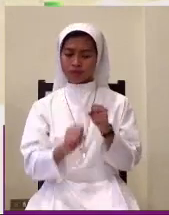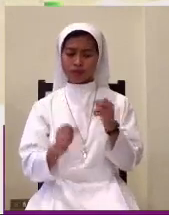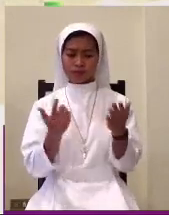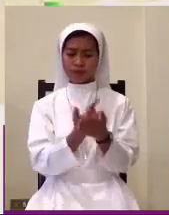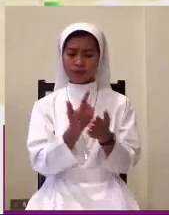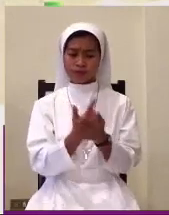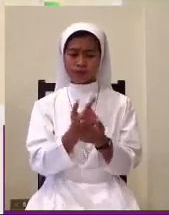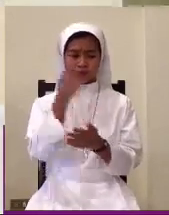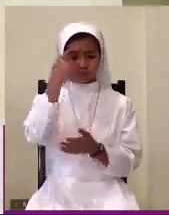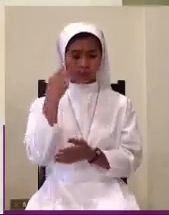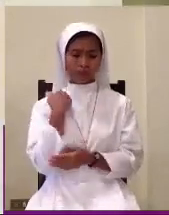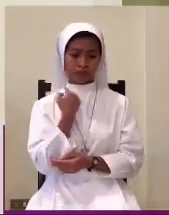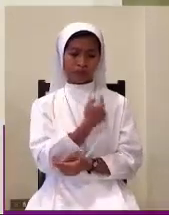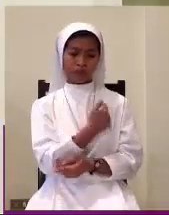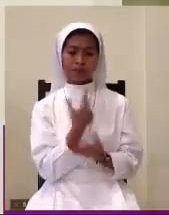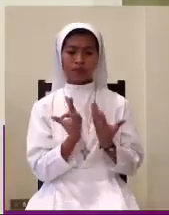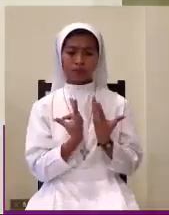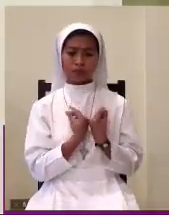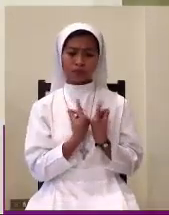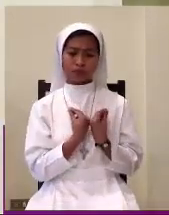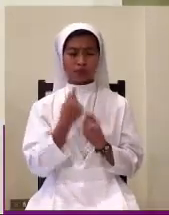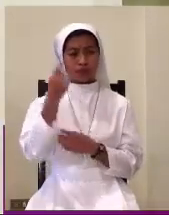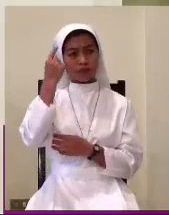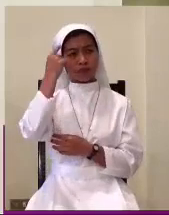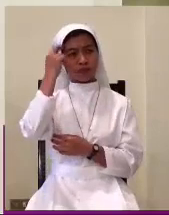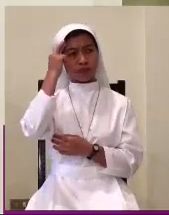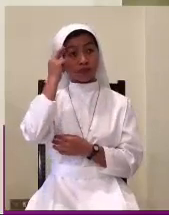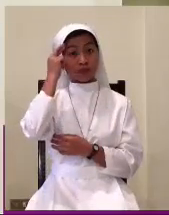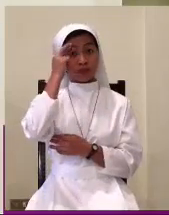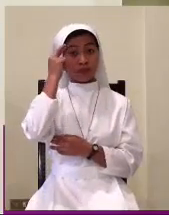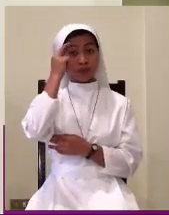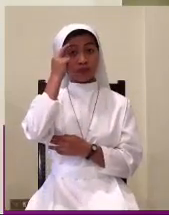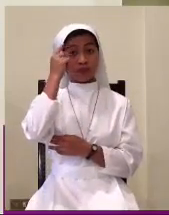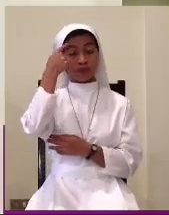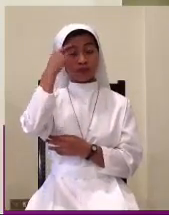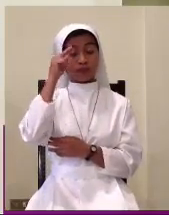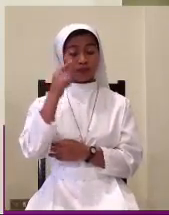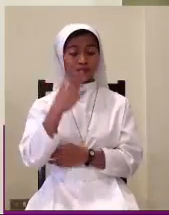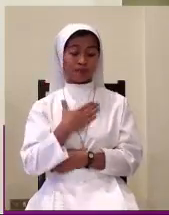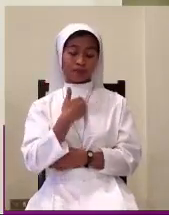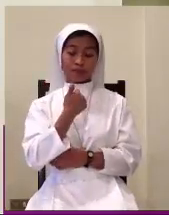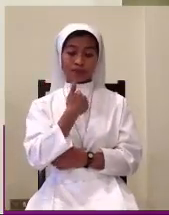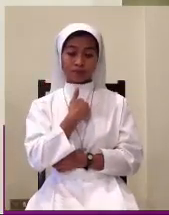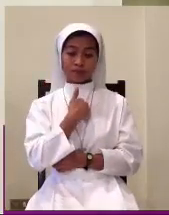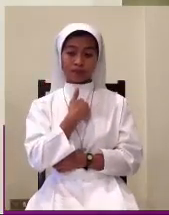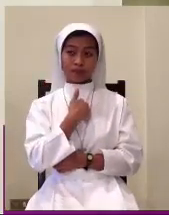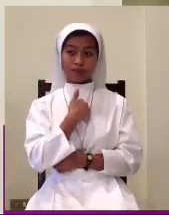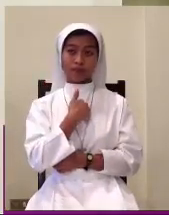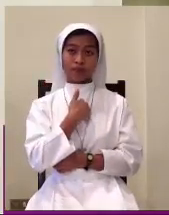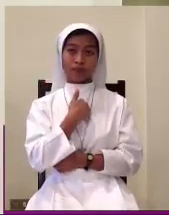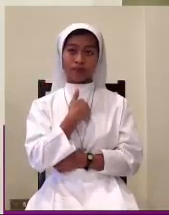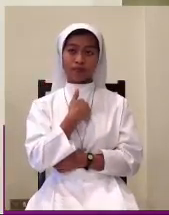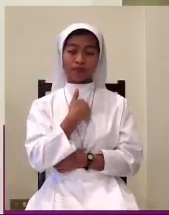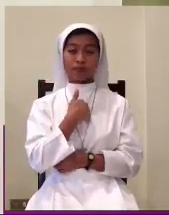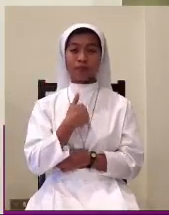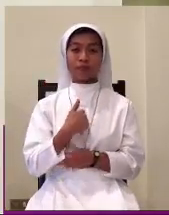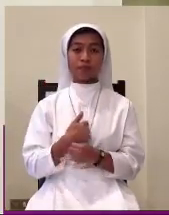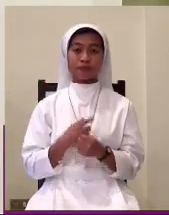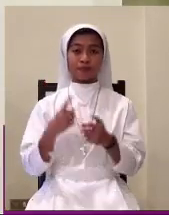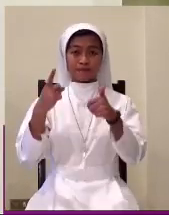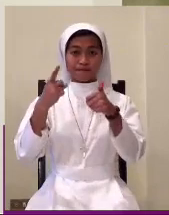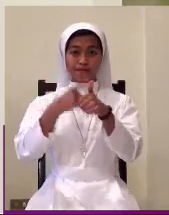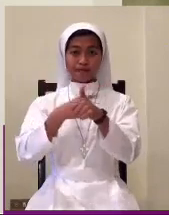us, my dear brothers and sisters? There is not one lesson, but there are two or three lessons. First